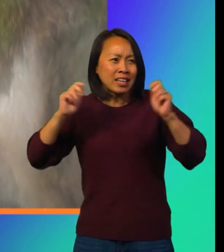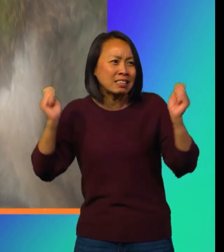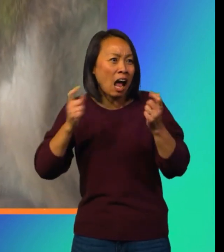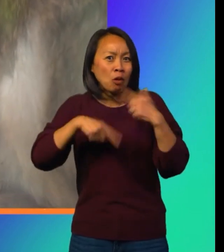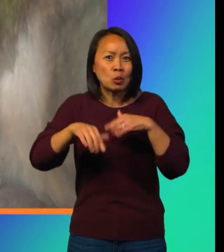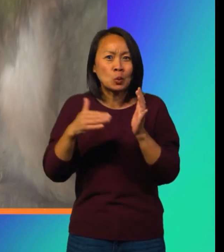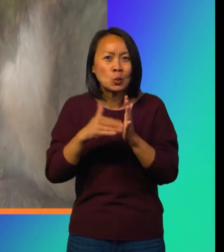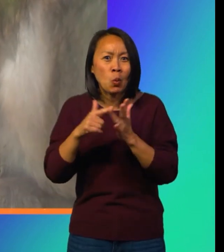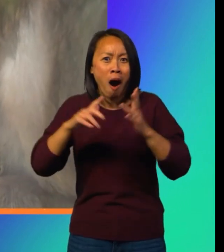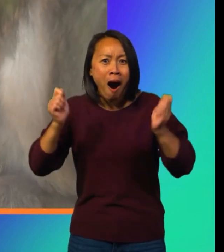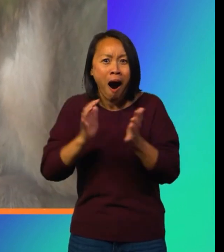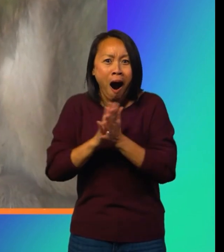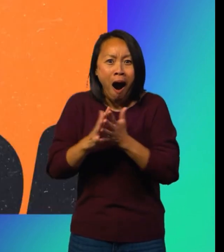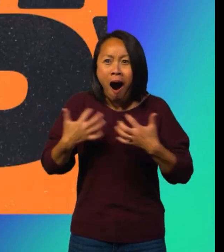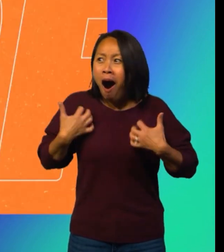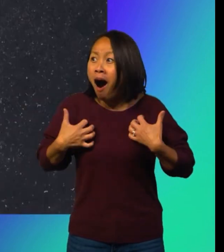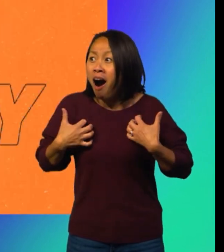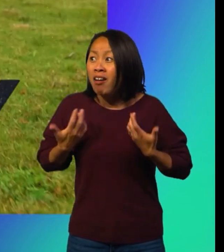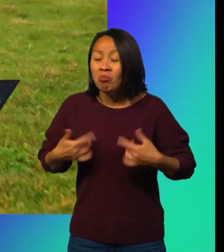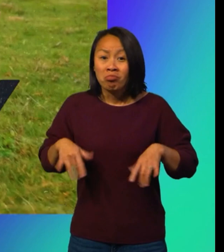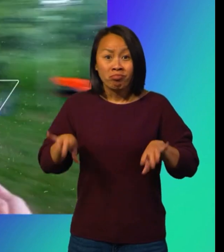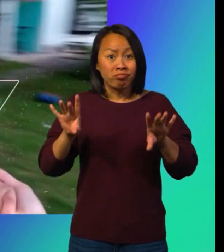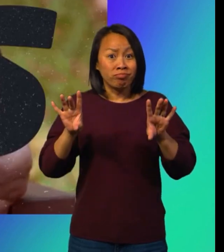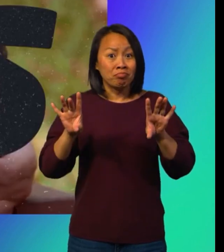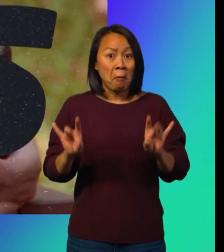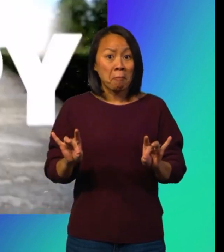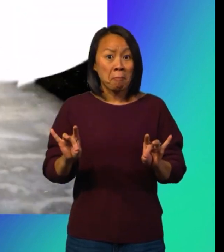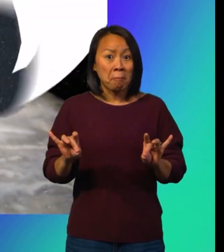celebrate for the new parents and the zoo.